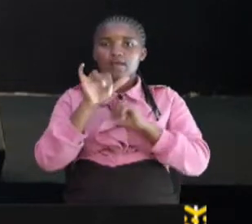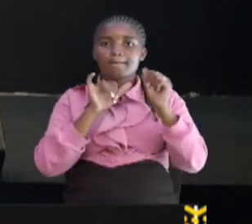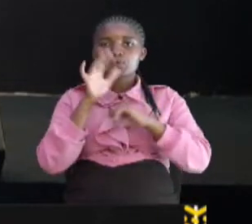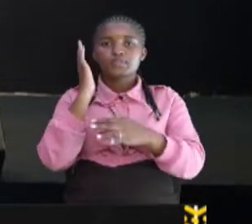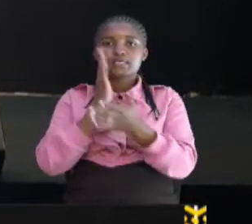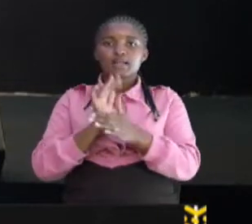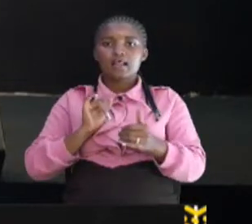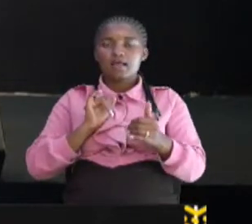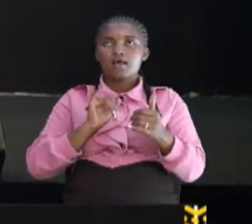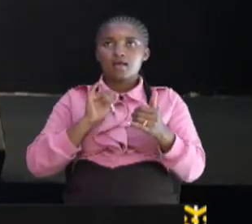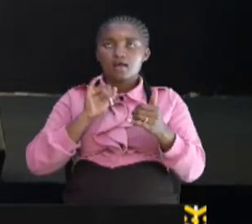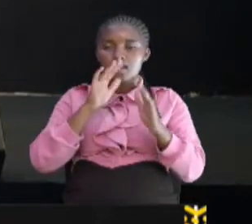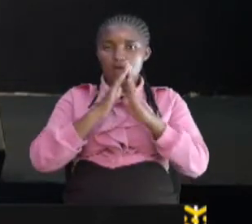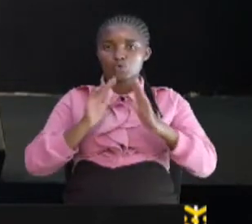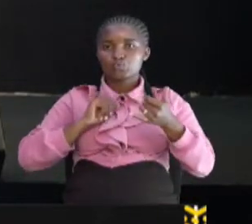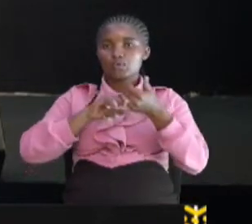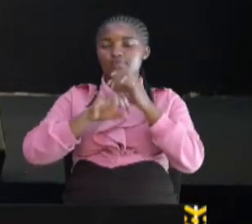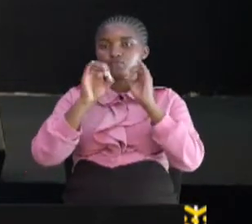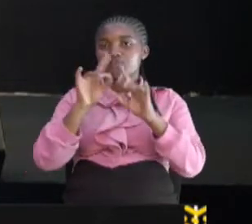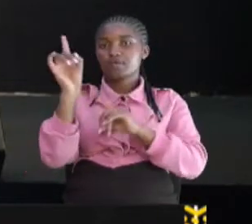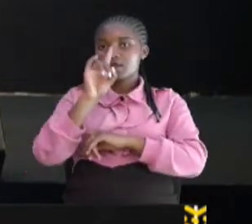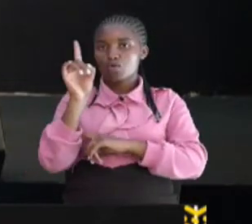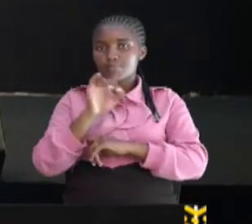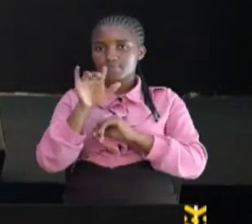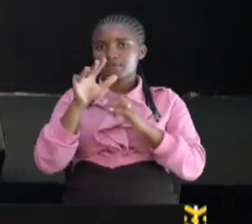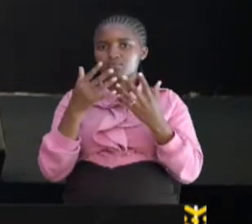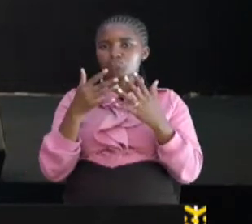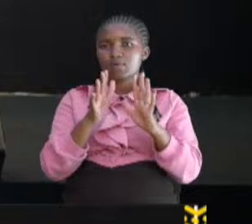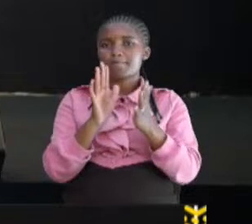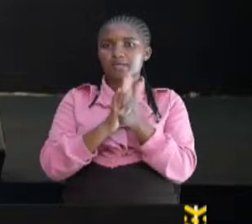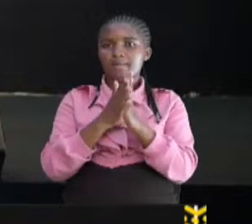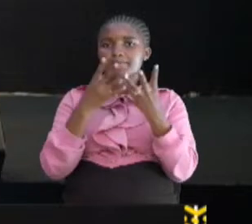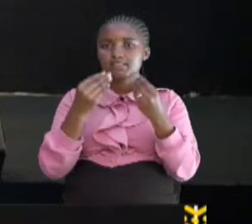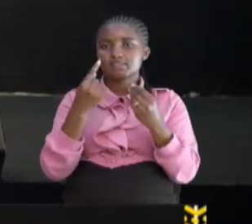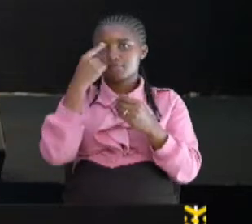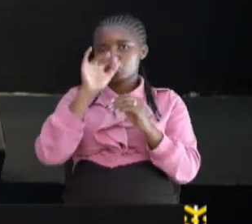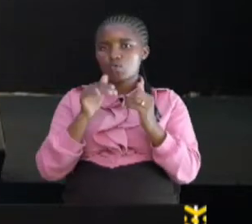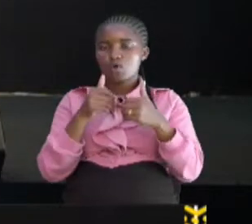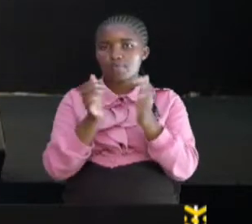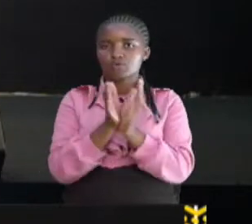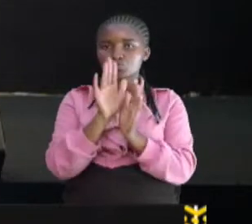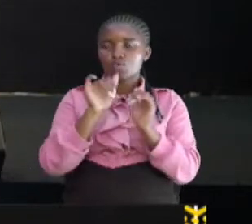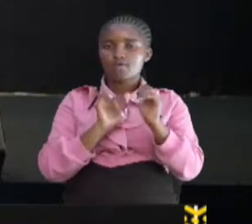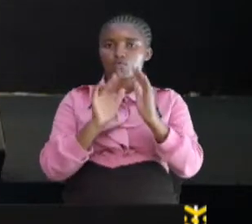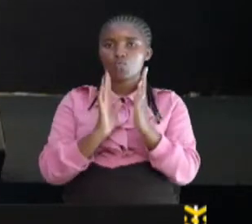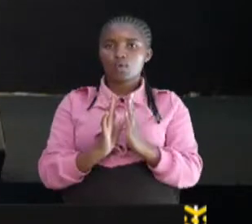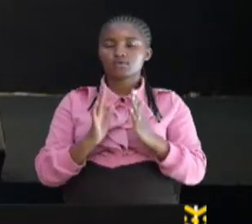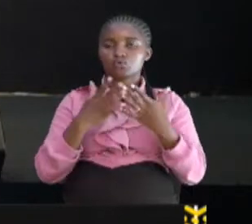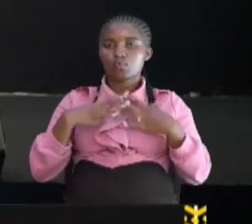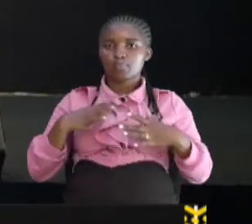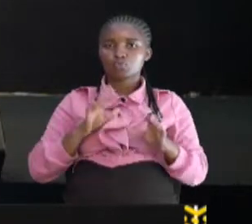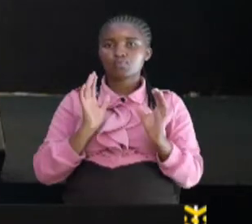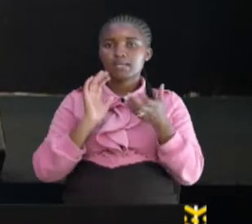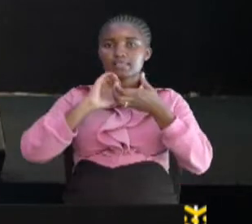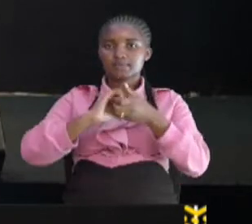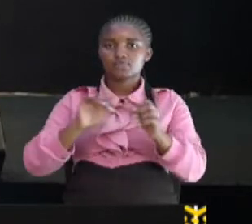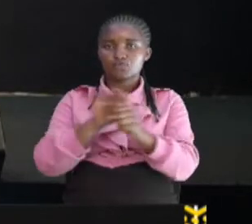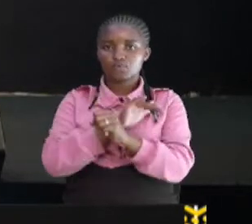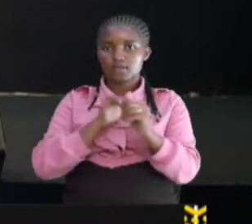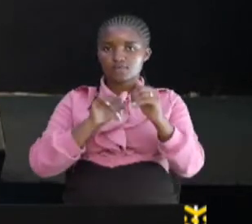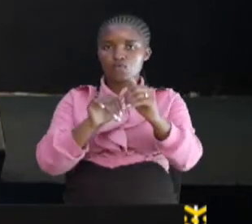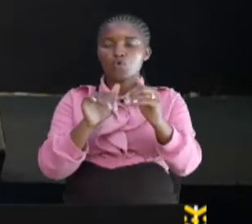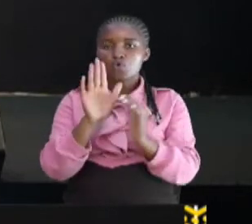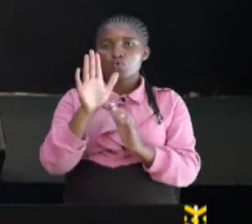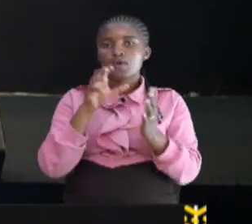Housewives of Nairobi. That way, it's easier for your community, your followers, your audience to be engaged and